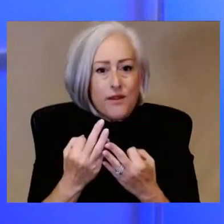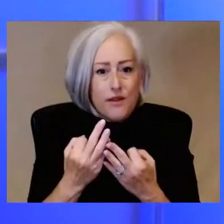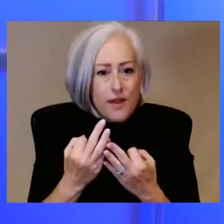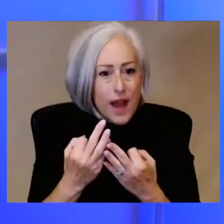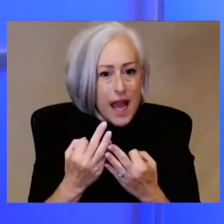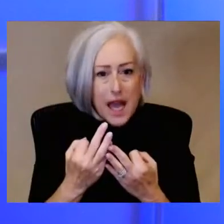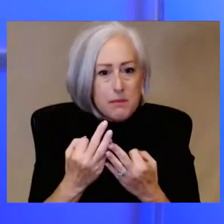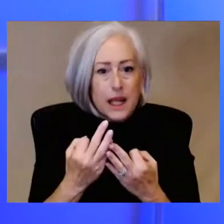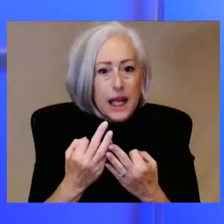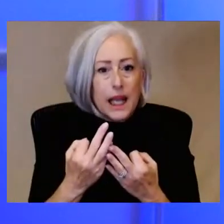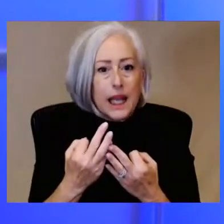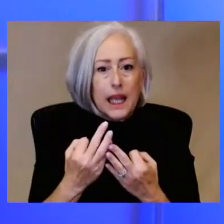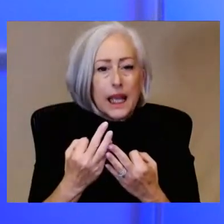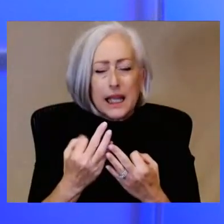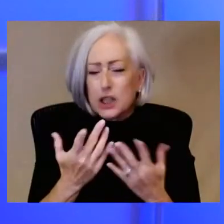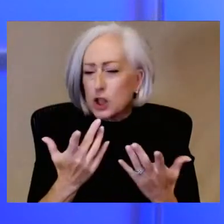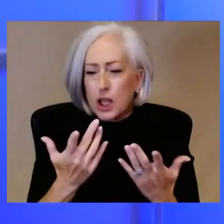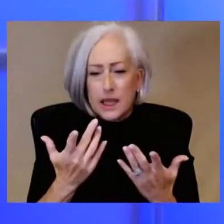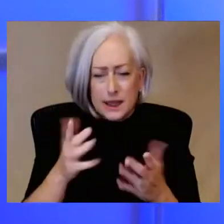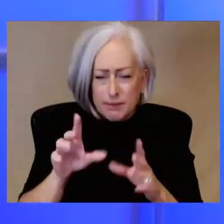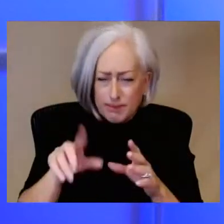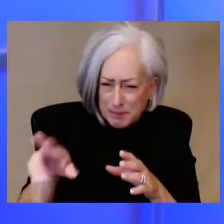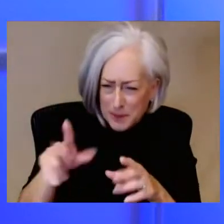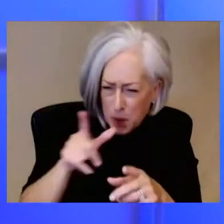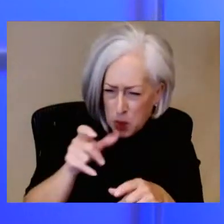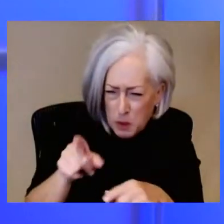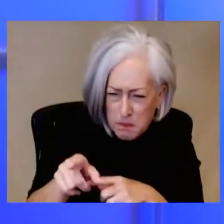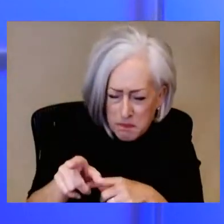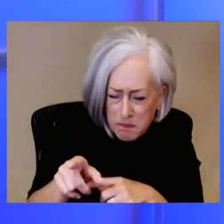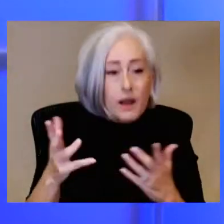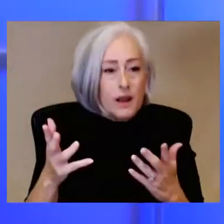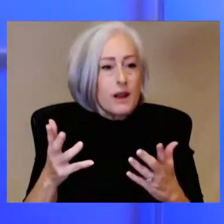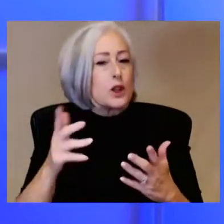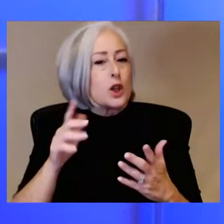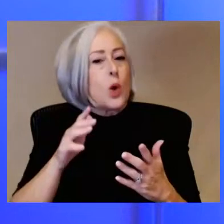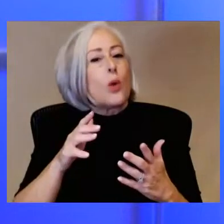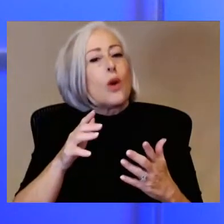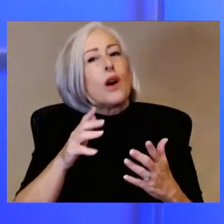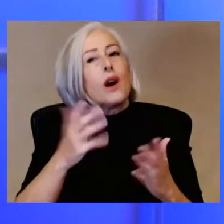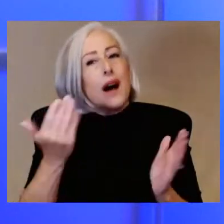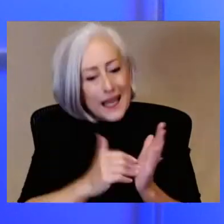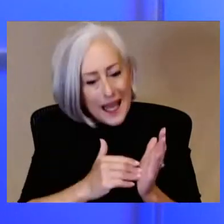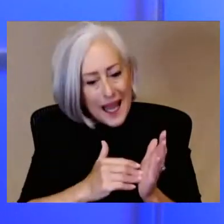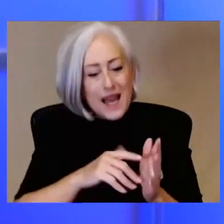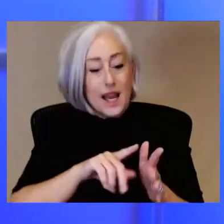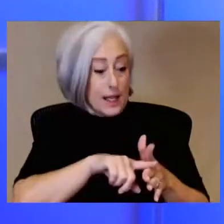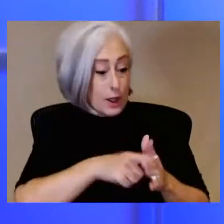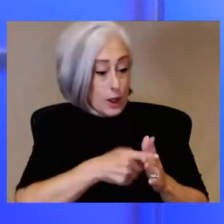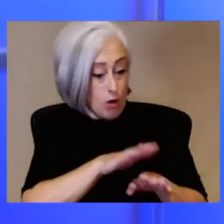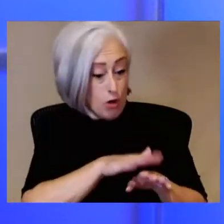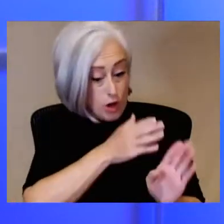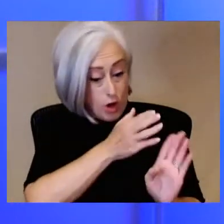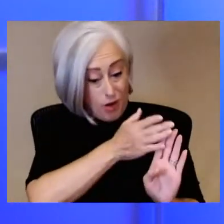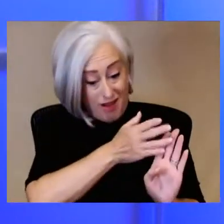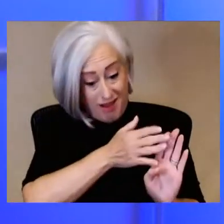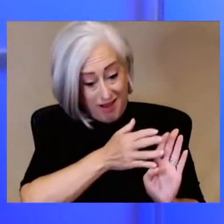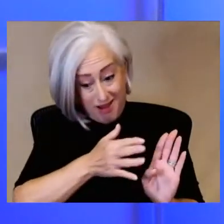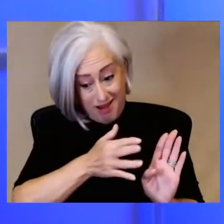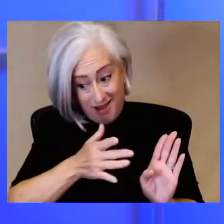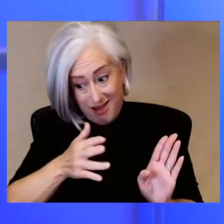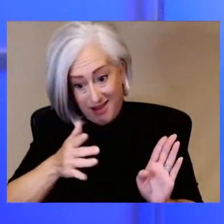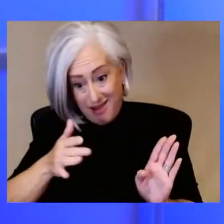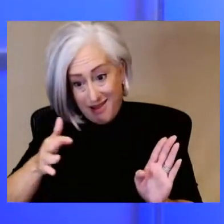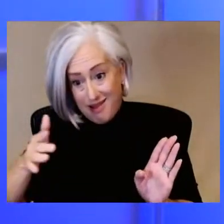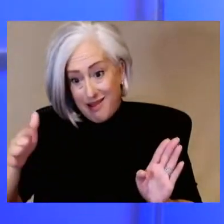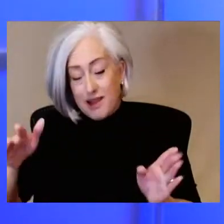having more difficulty. So it is sort of a continuum, but we tend to in the clinic we're